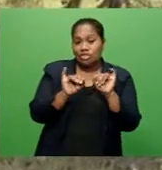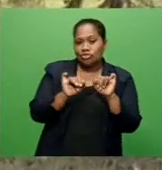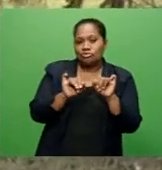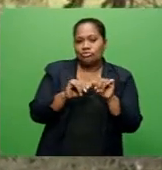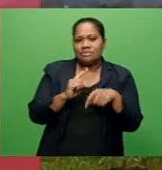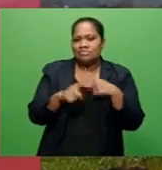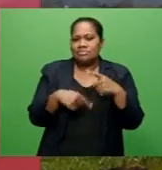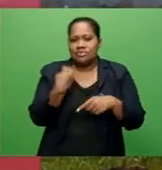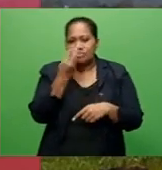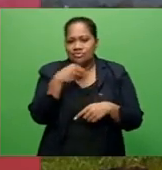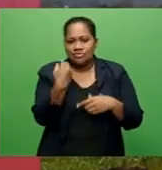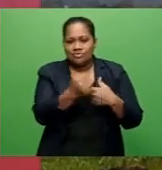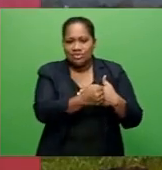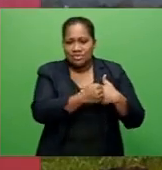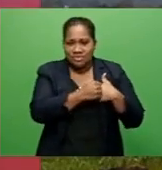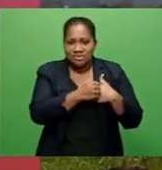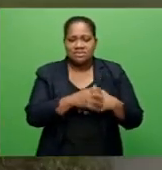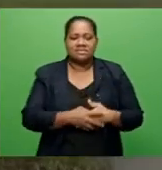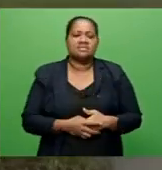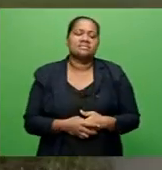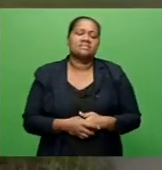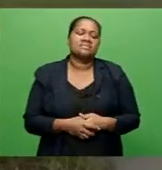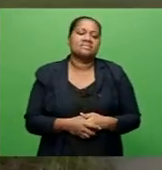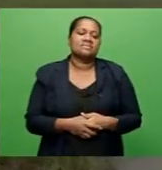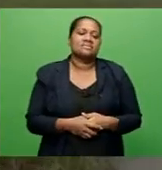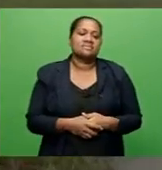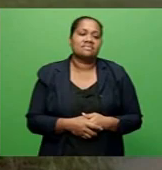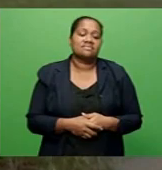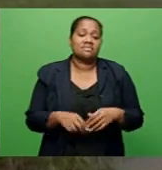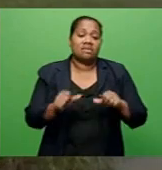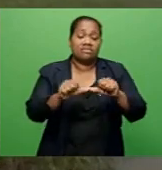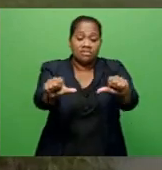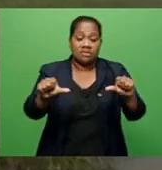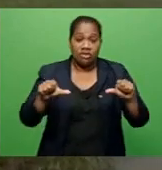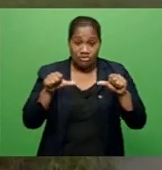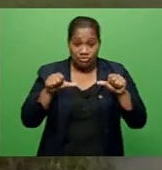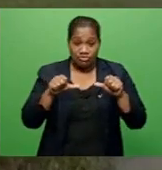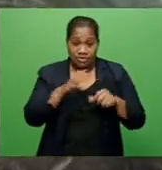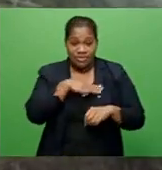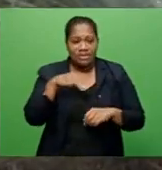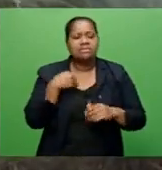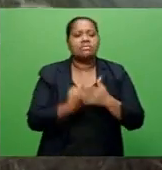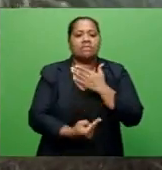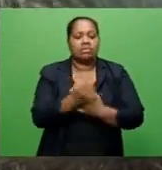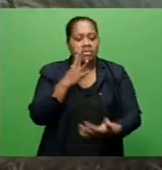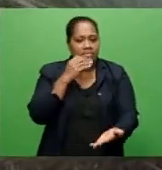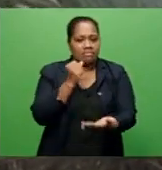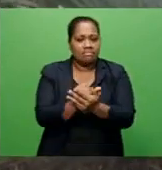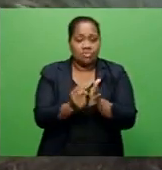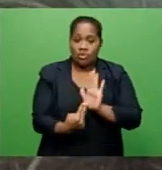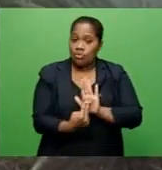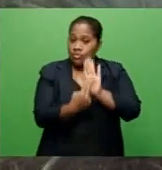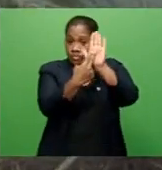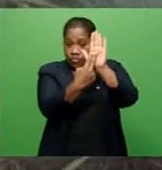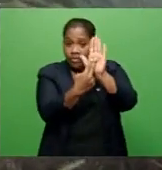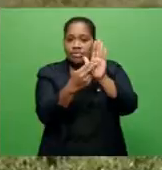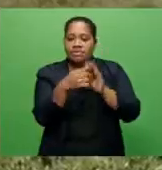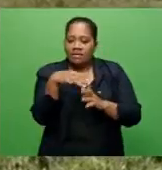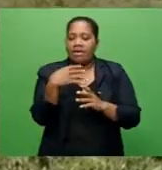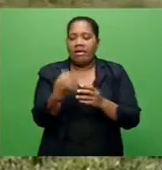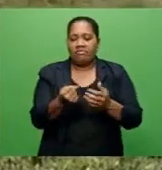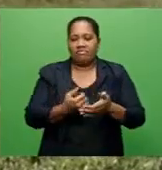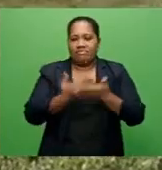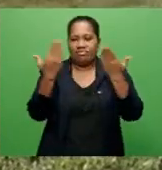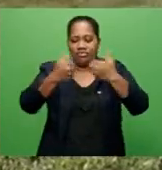a rather short period of time. The Agriculture Minister has confirmed that the Northern Division sustained major damage from